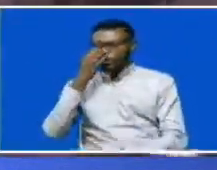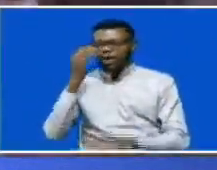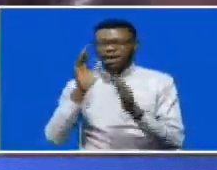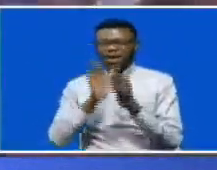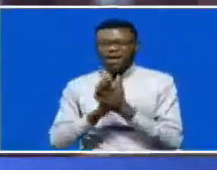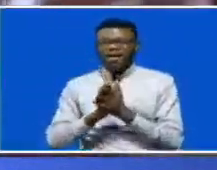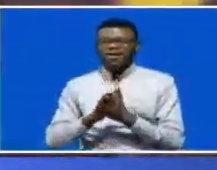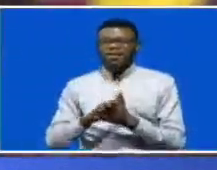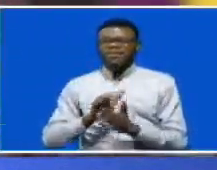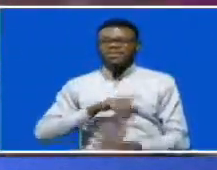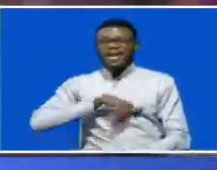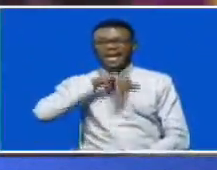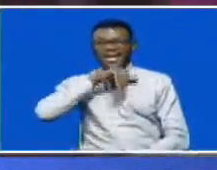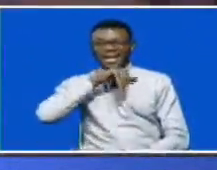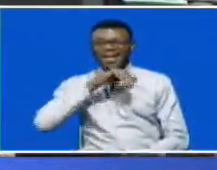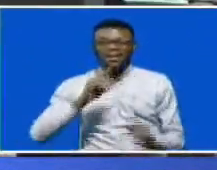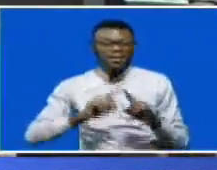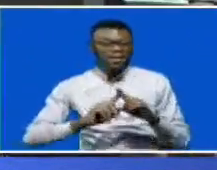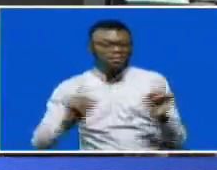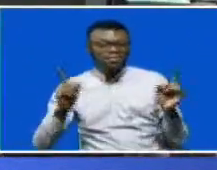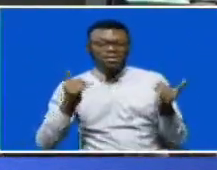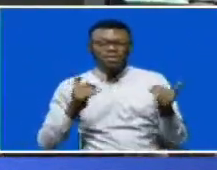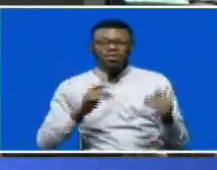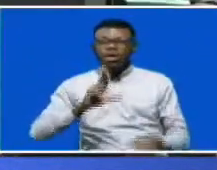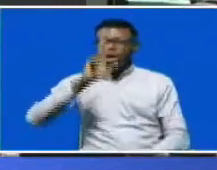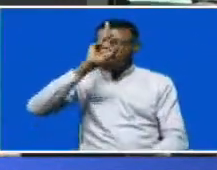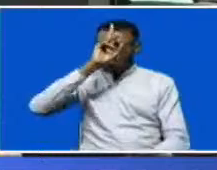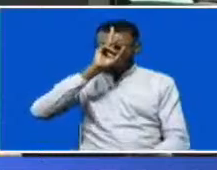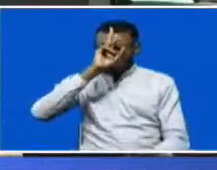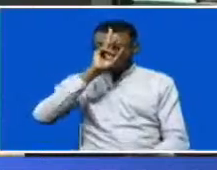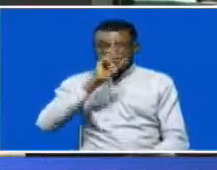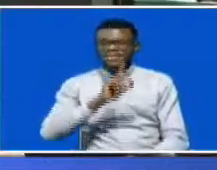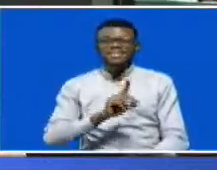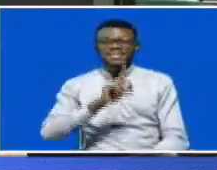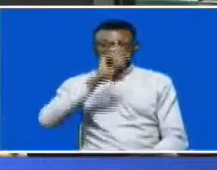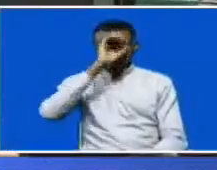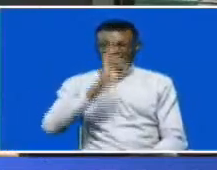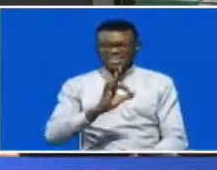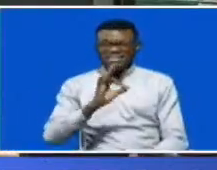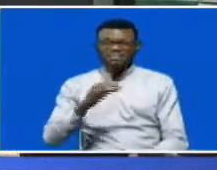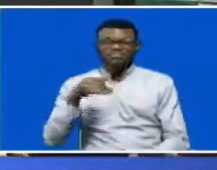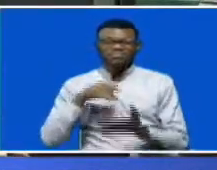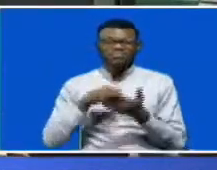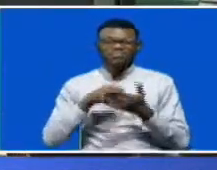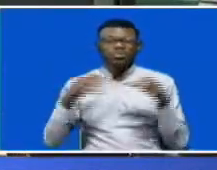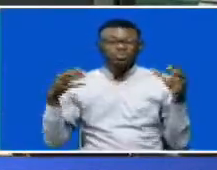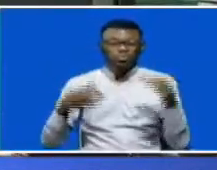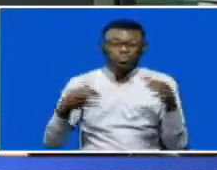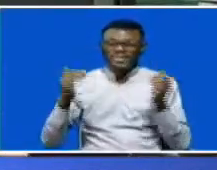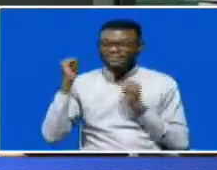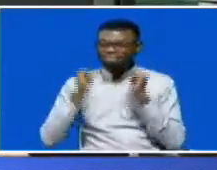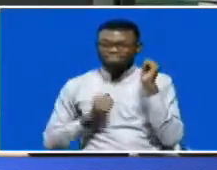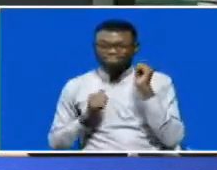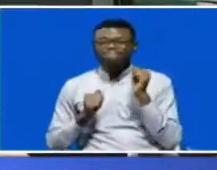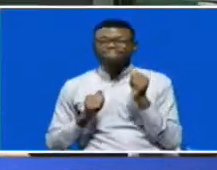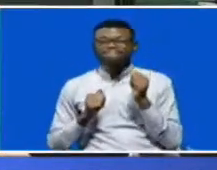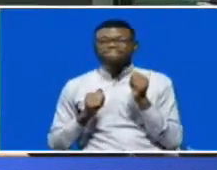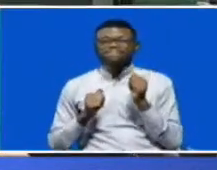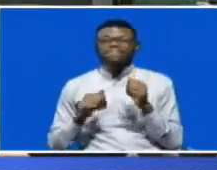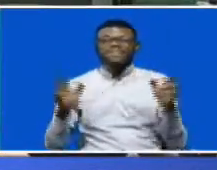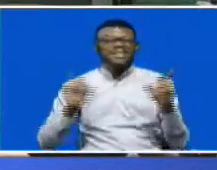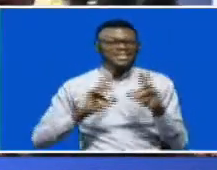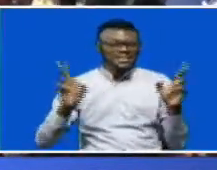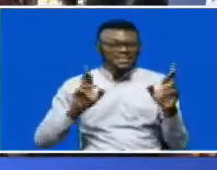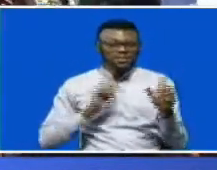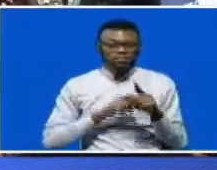This time round, hawk-eyed police officers, including the paramilitary, were leaving nothing to chance, and as soon as